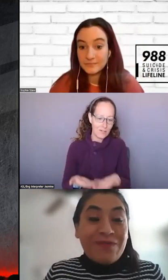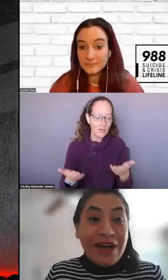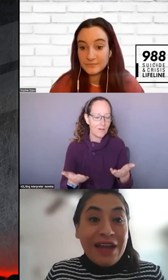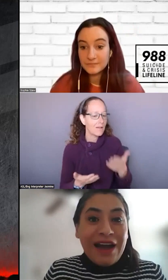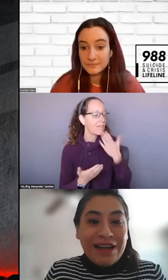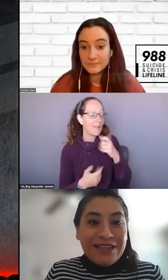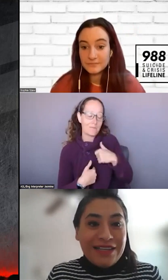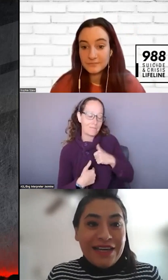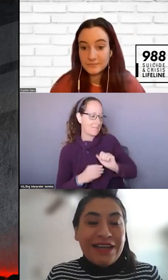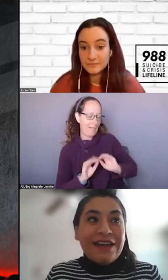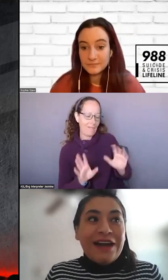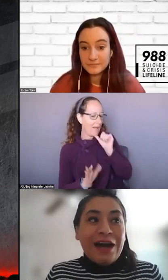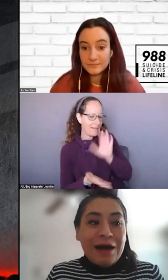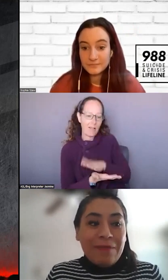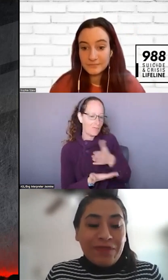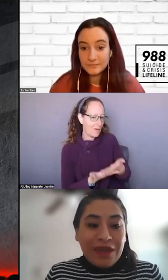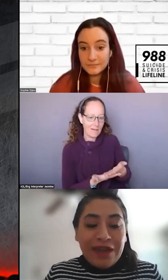translate it, but I did